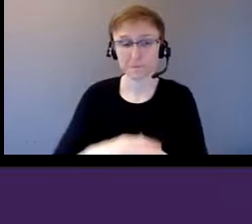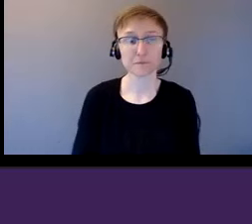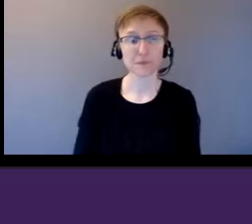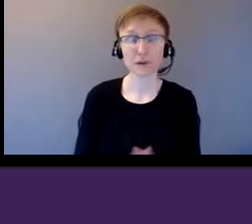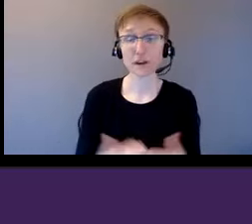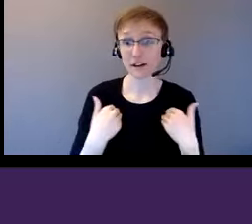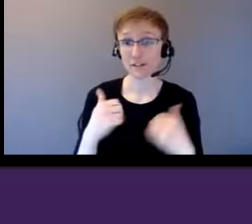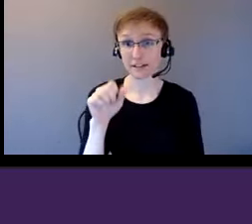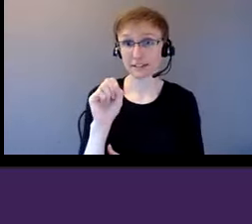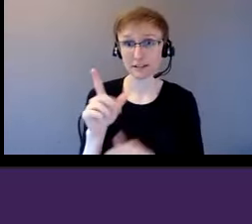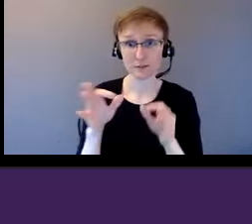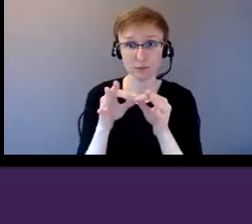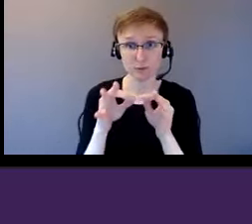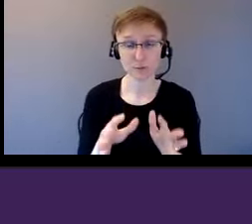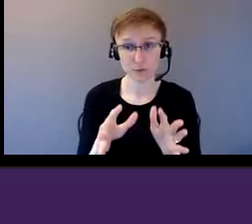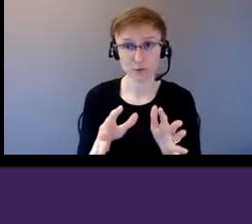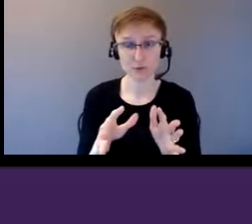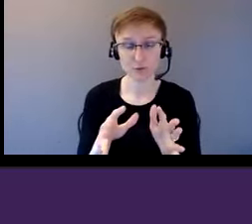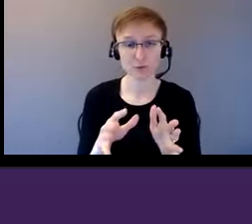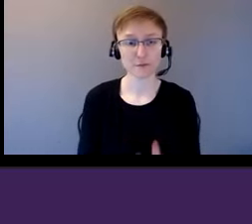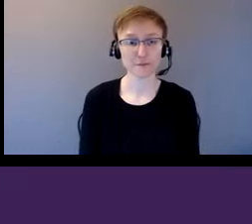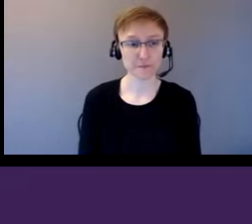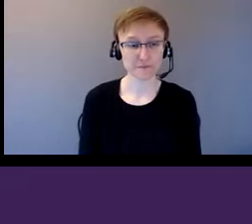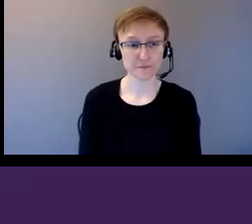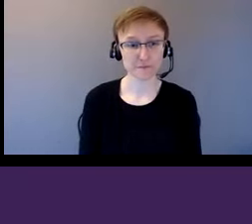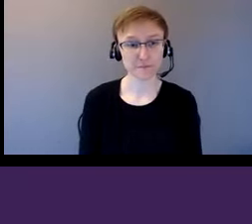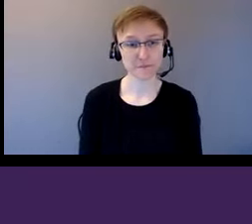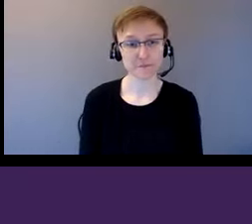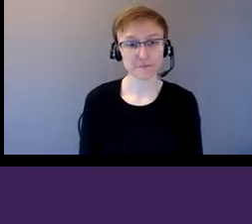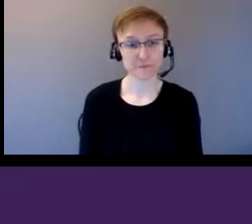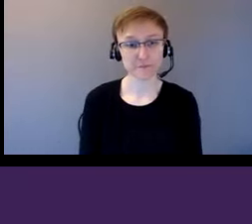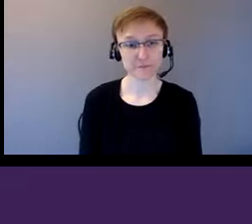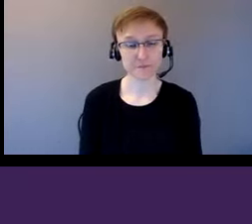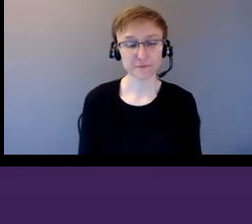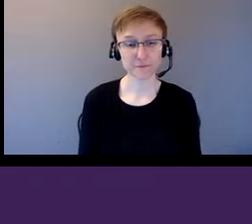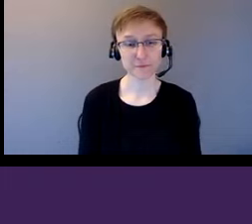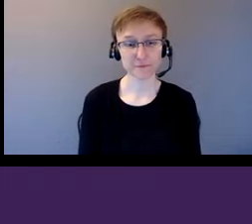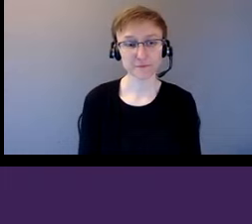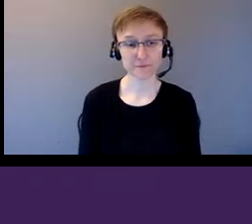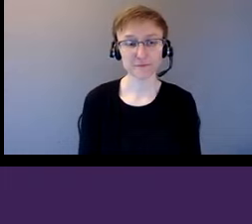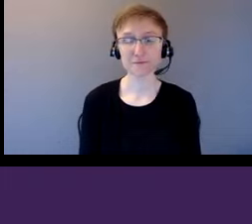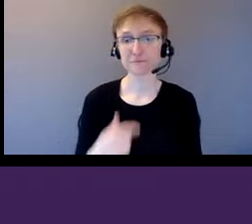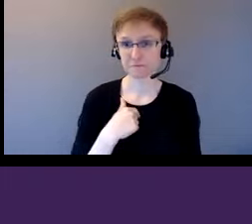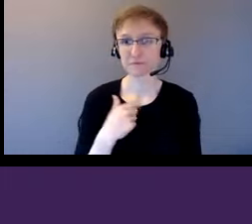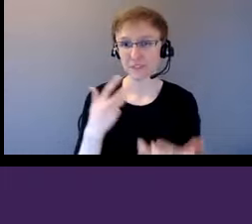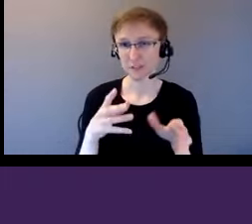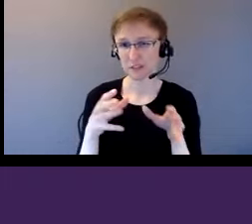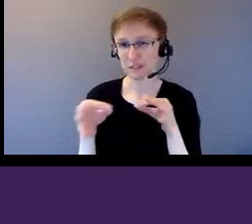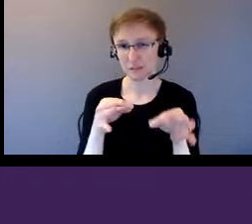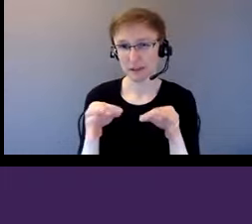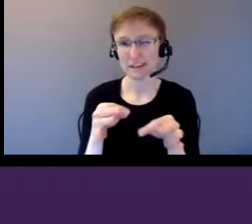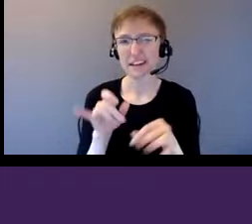Asl Interpreters for our session today as well. And as I indicated before, if you find the